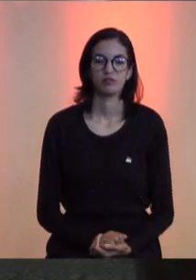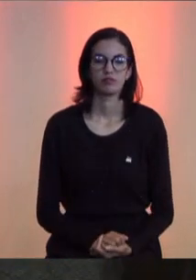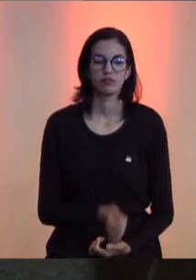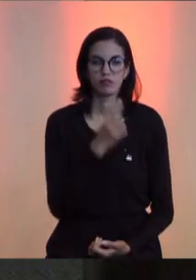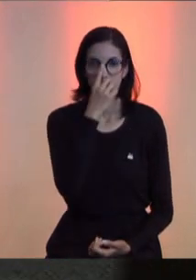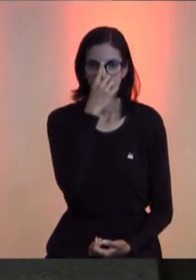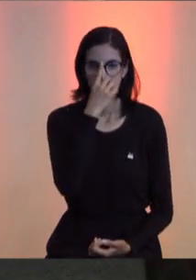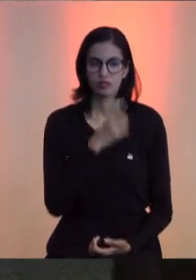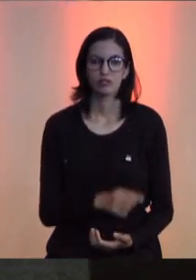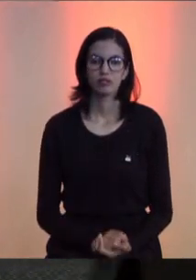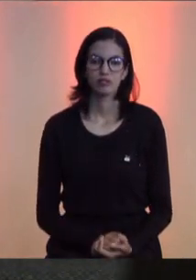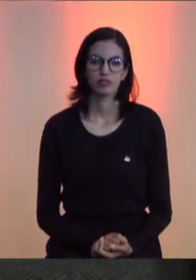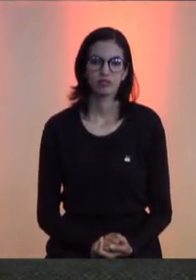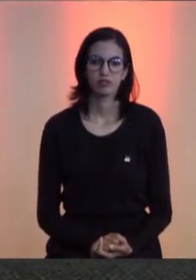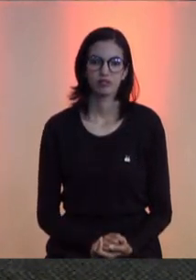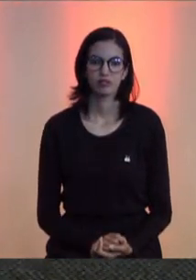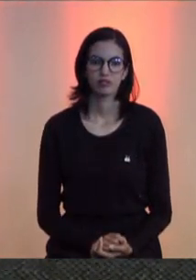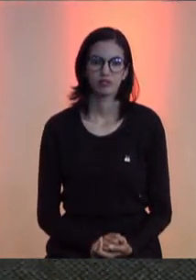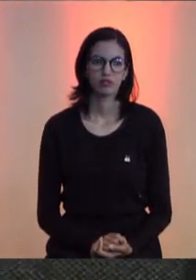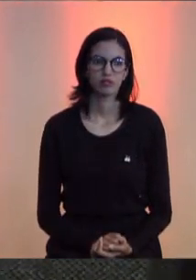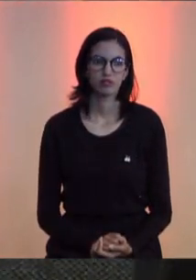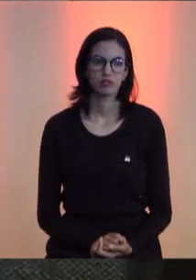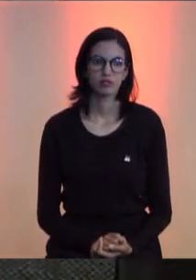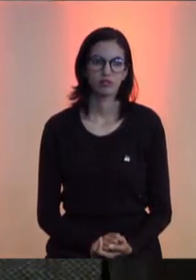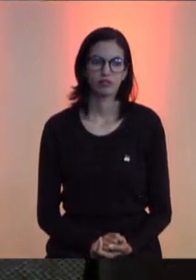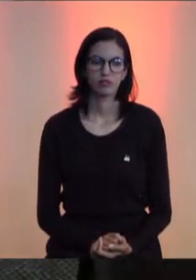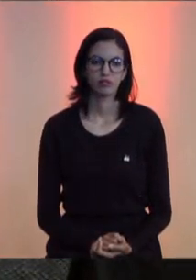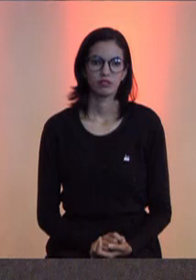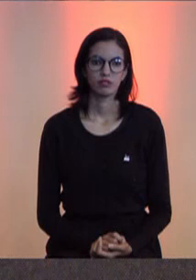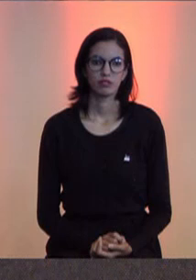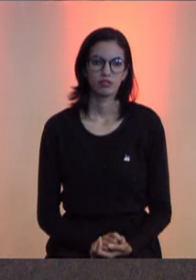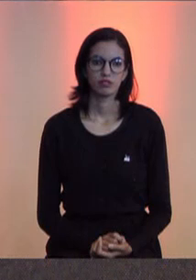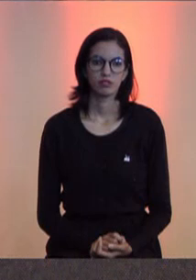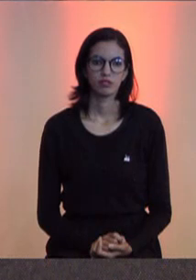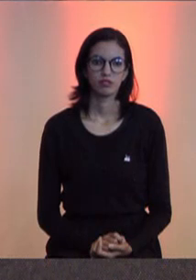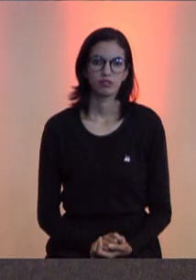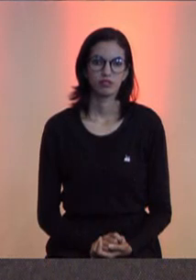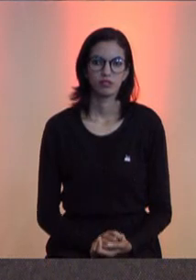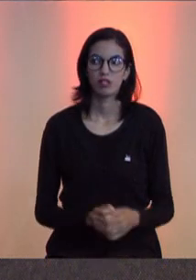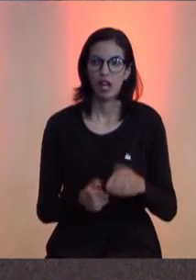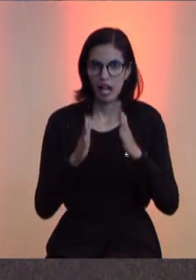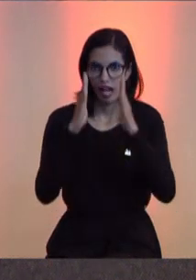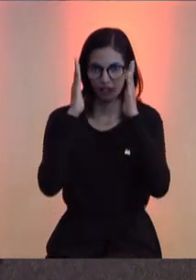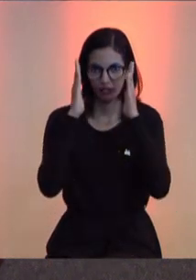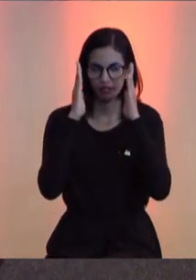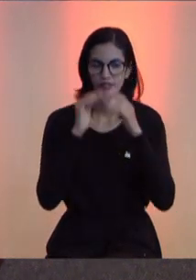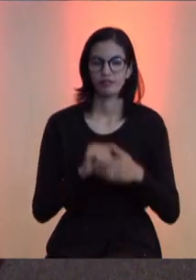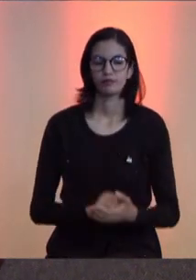I want you to follow me. I want you. Follow me careful. Síganme cuidadosamente.